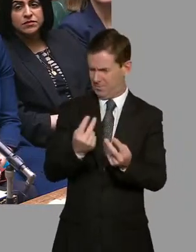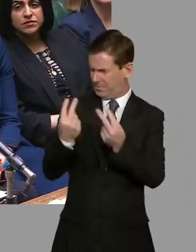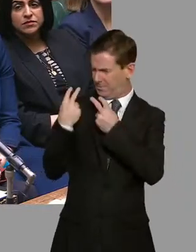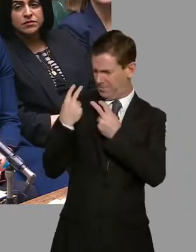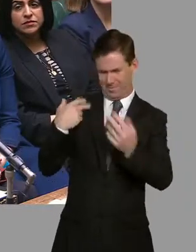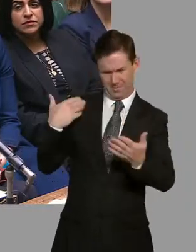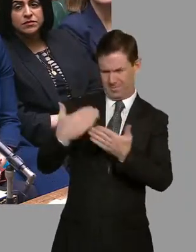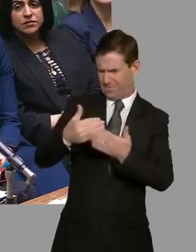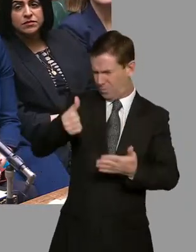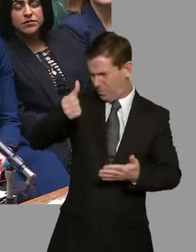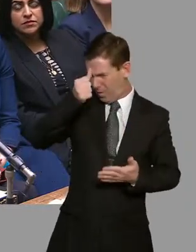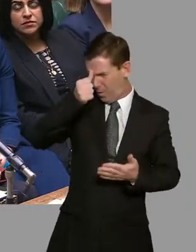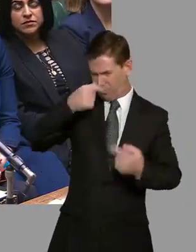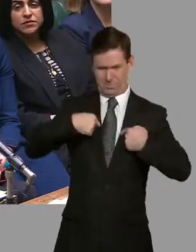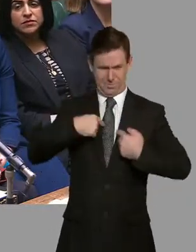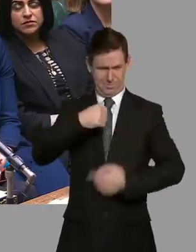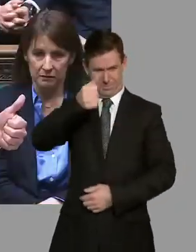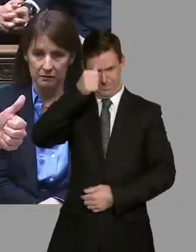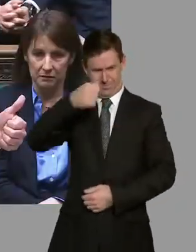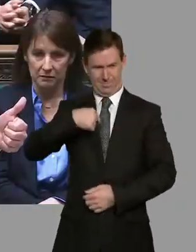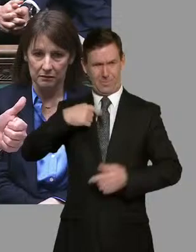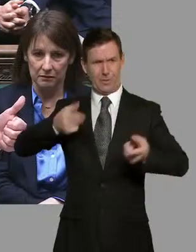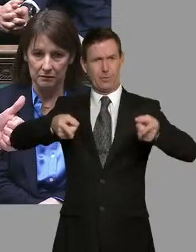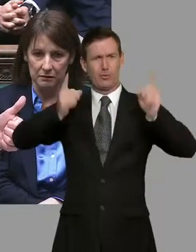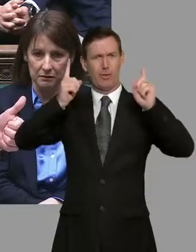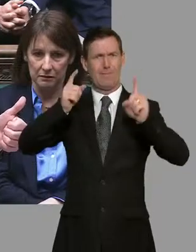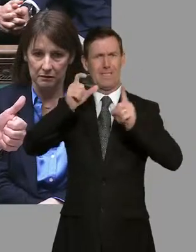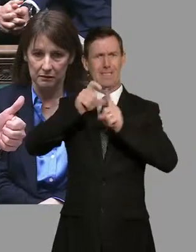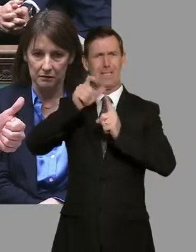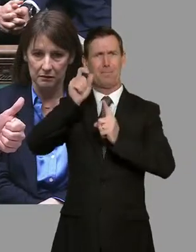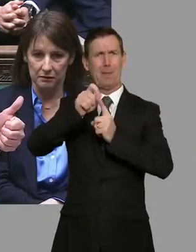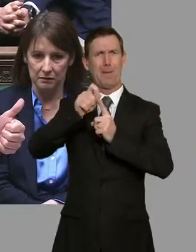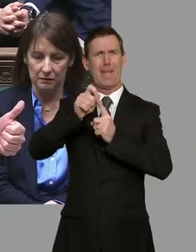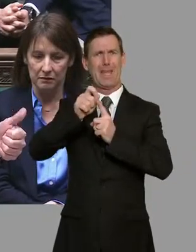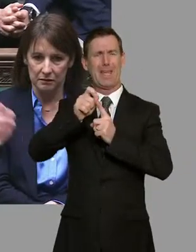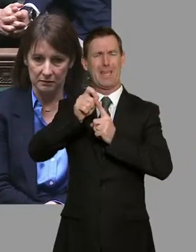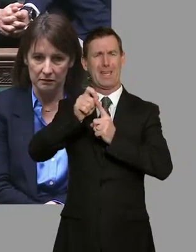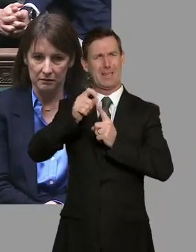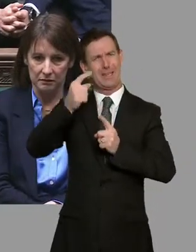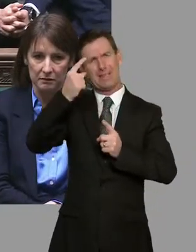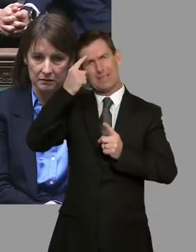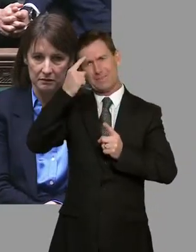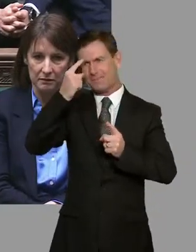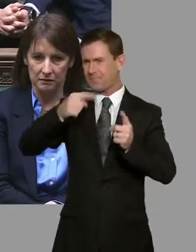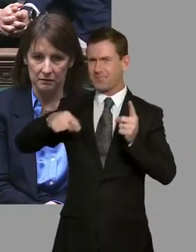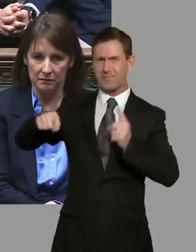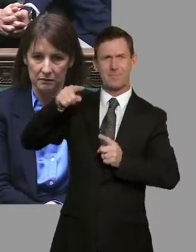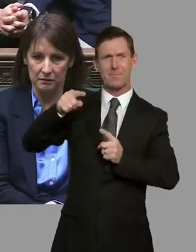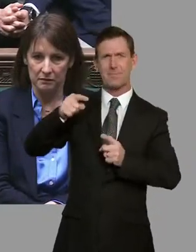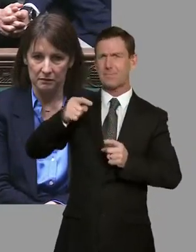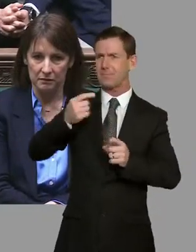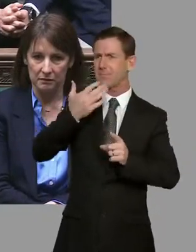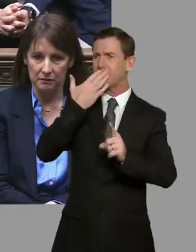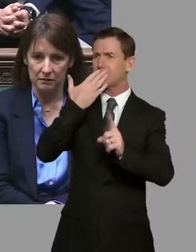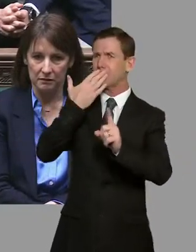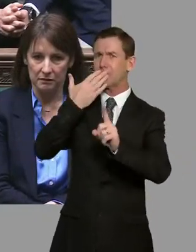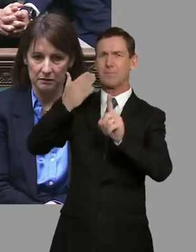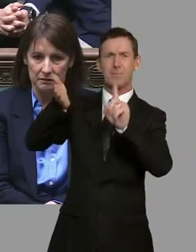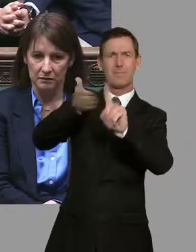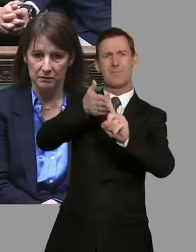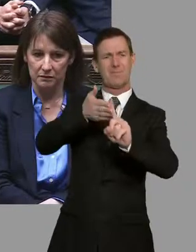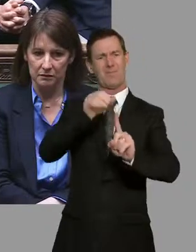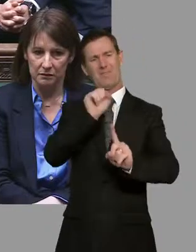that warped ideas, myths and stereotypes about victims are at the heart of this. We've known that for a decade. The